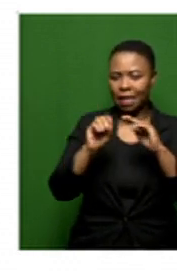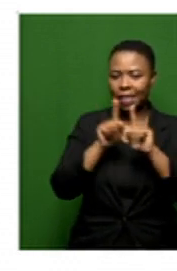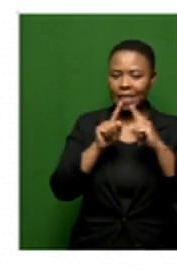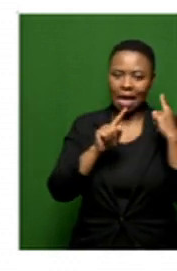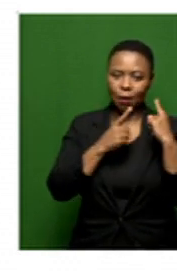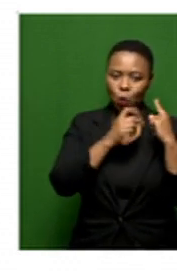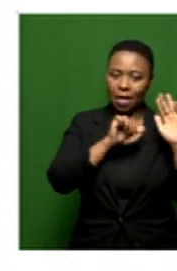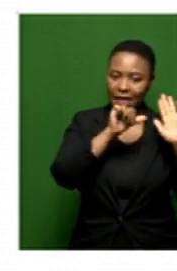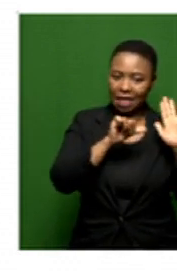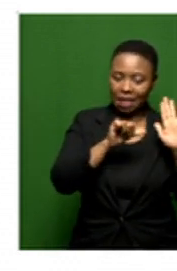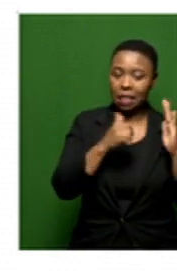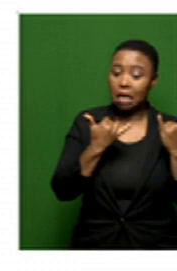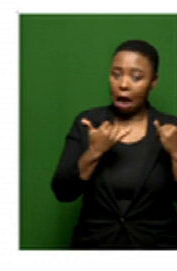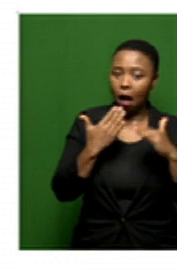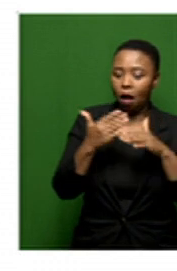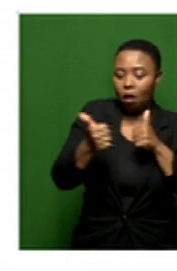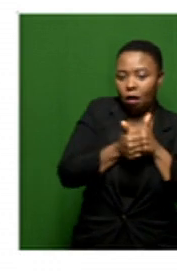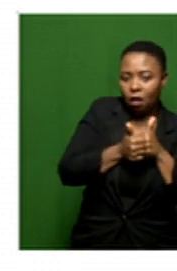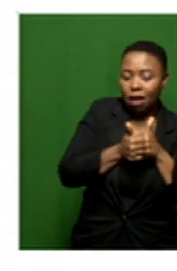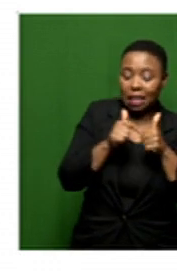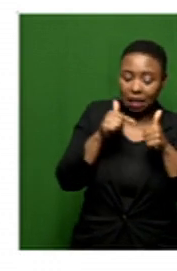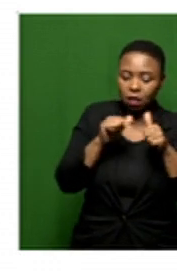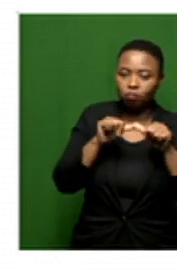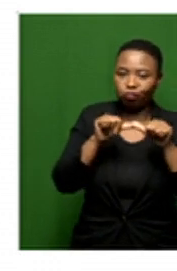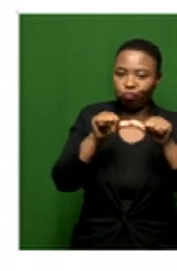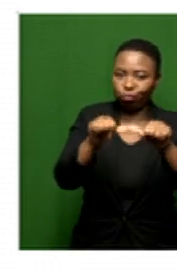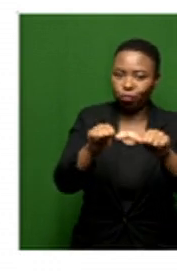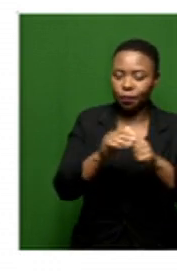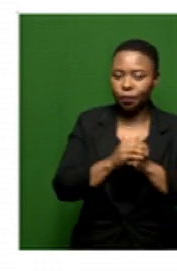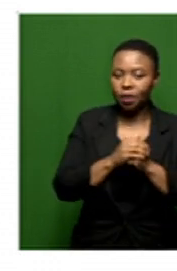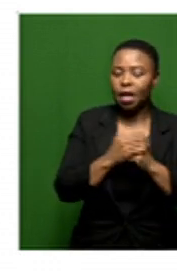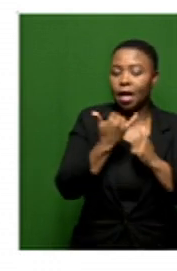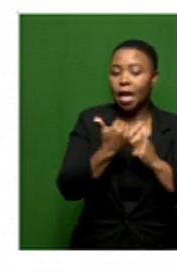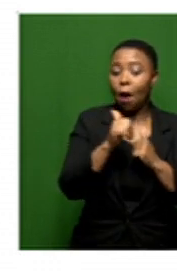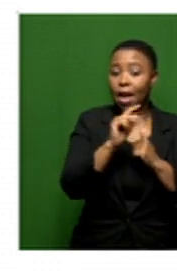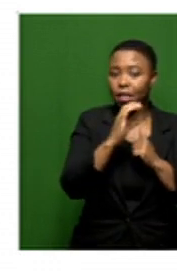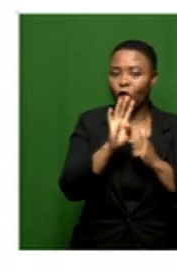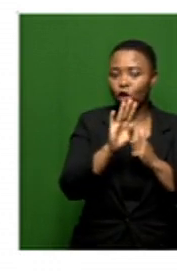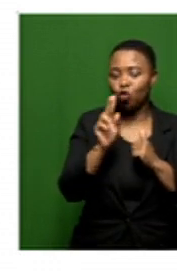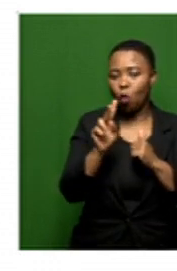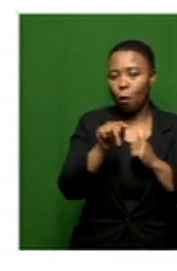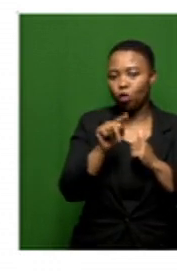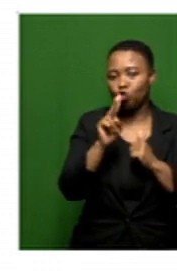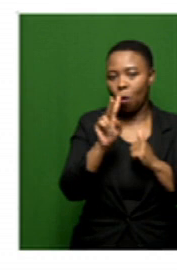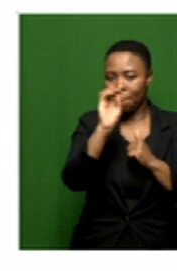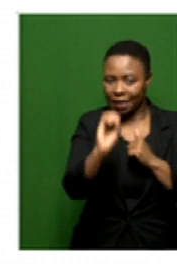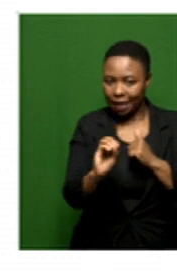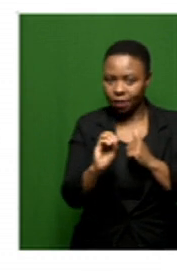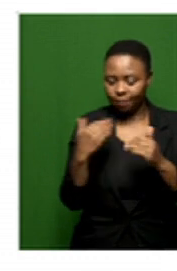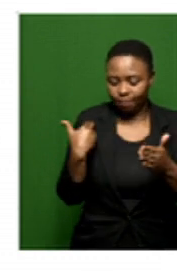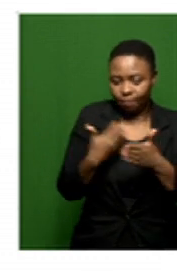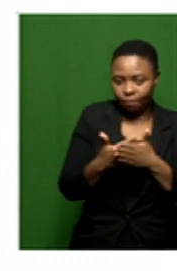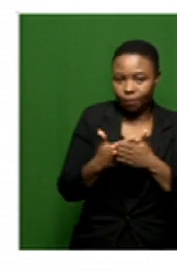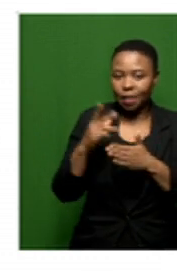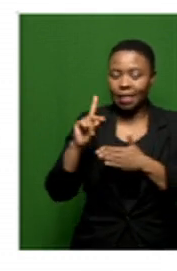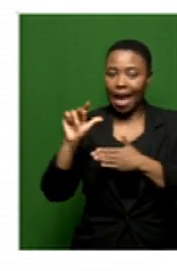2016, opening up for coalitions if this trend does continue. The ANC has got 42.72% of the vote so far. The